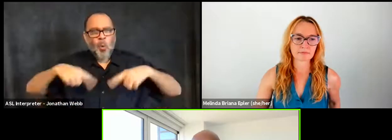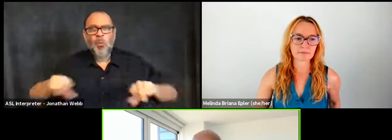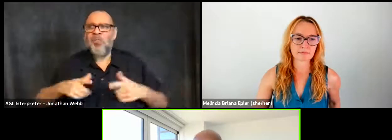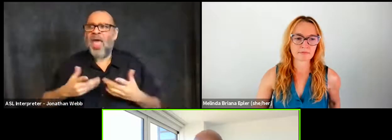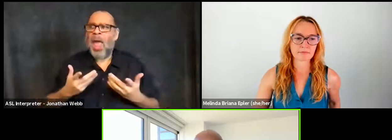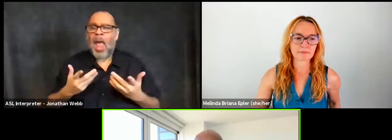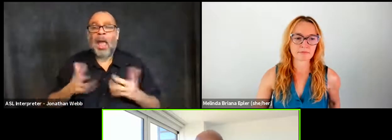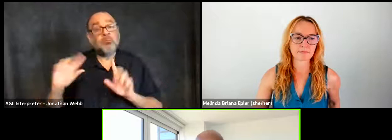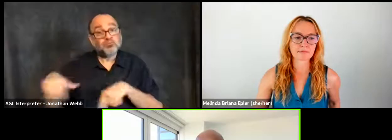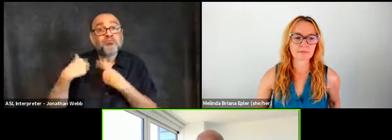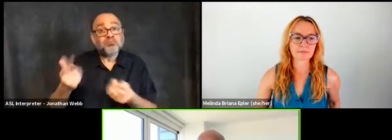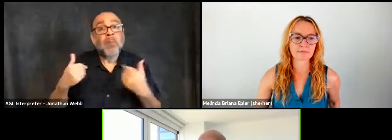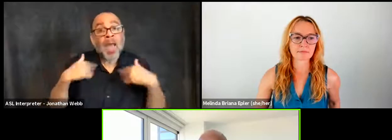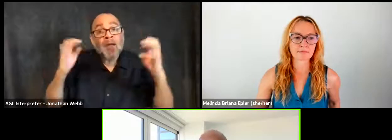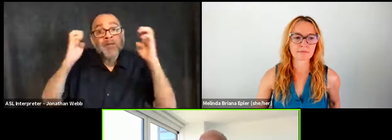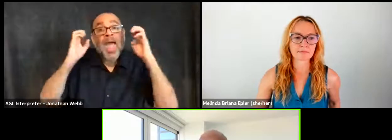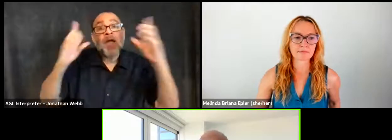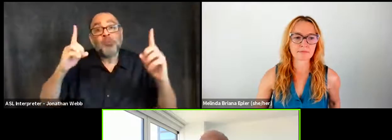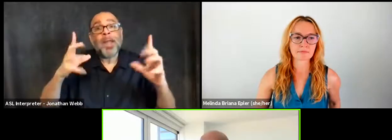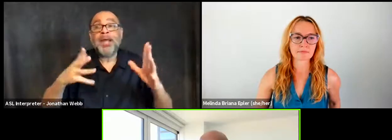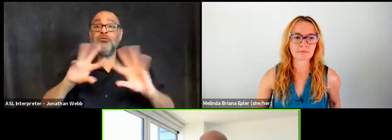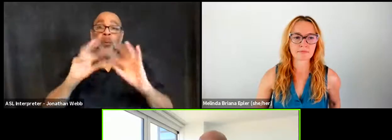educational experiences or their